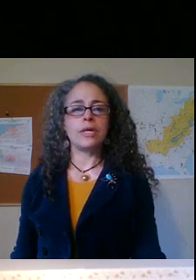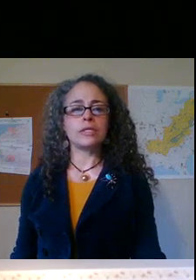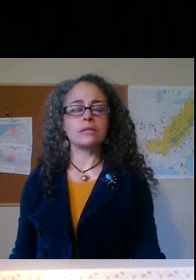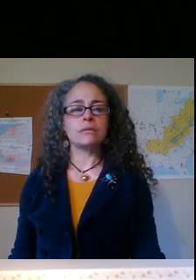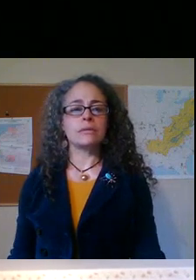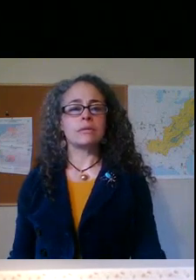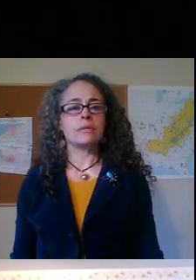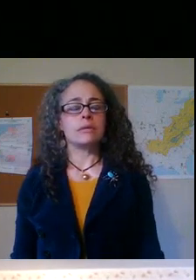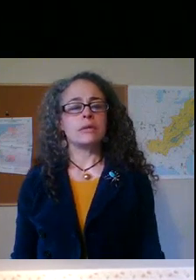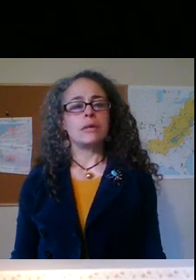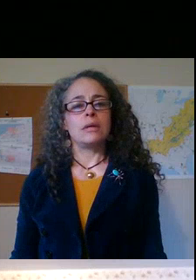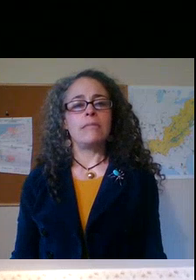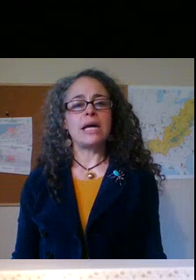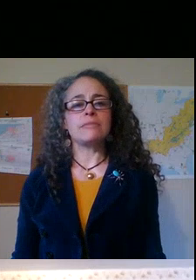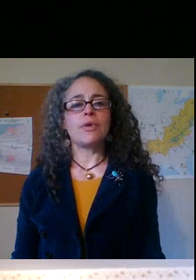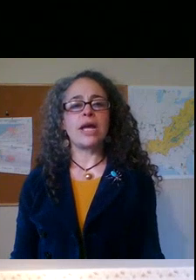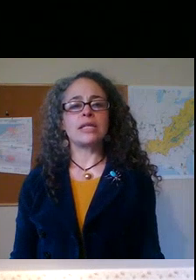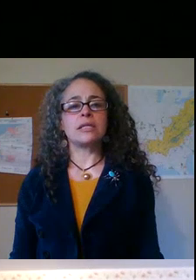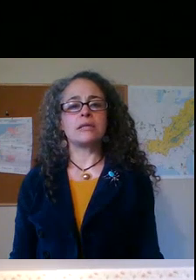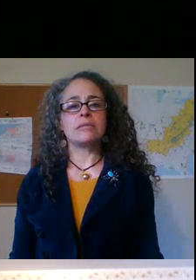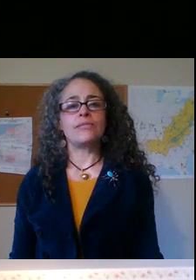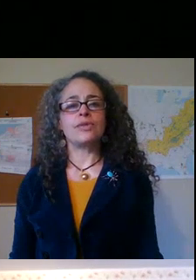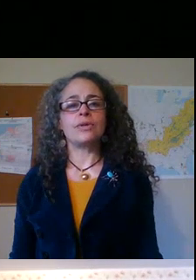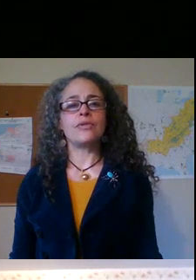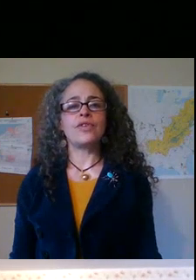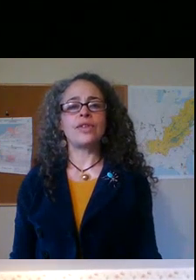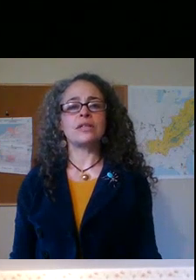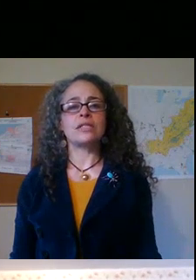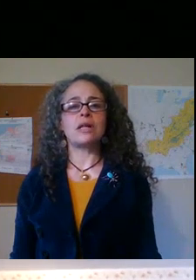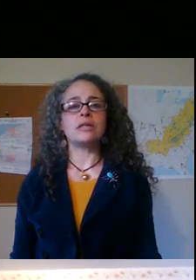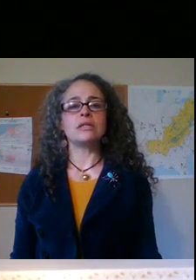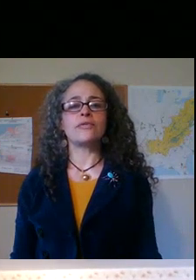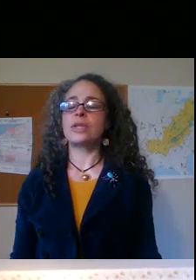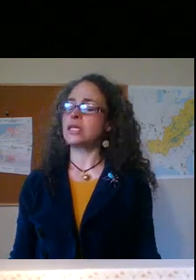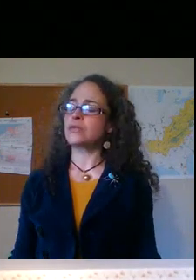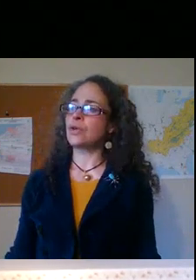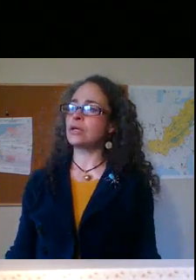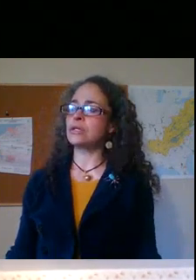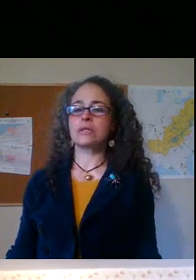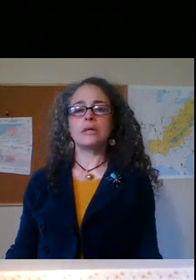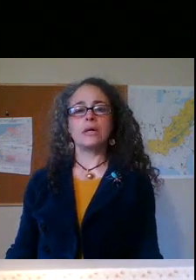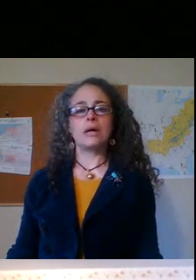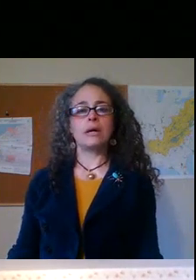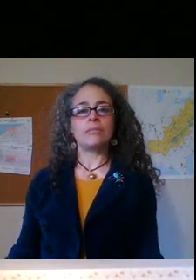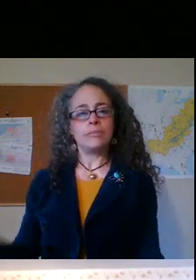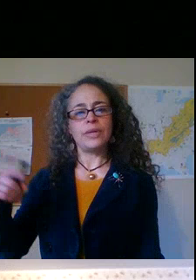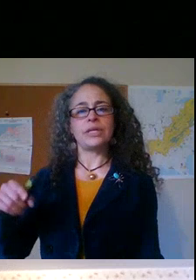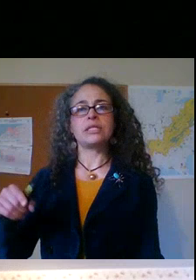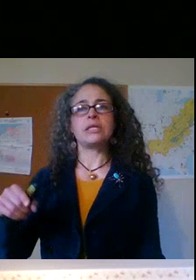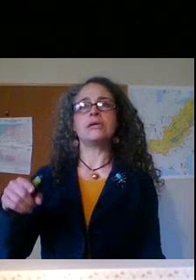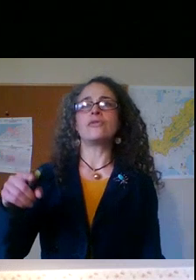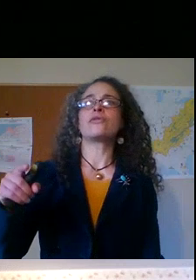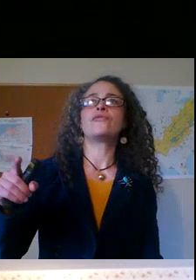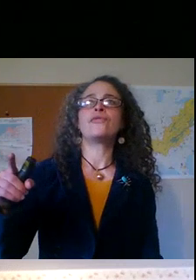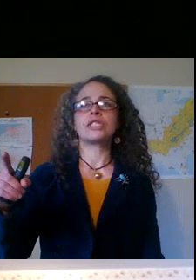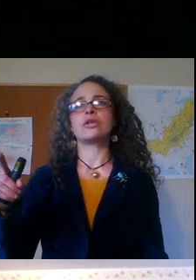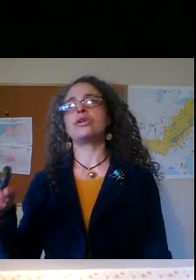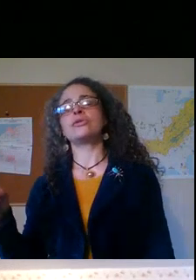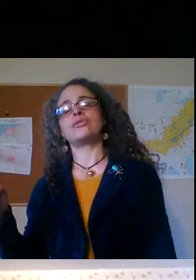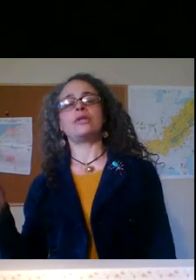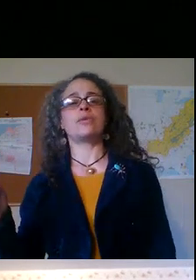right, key points. Maximum grant, $250,000 for the next few years. But this year,